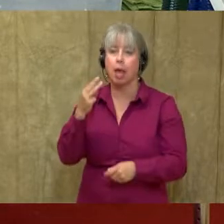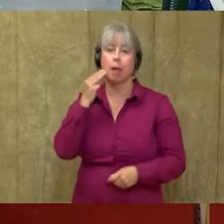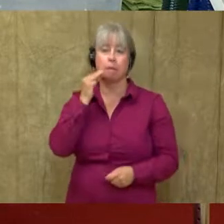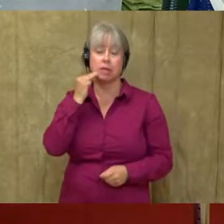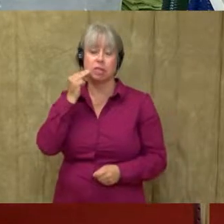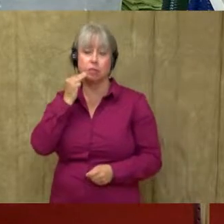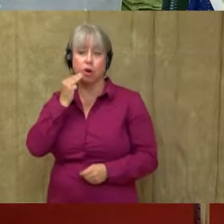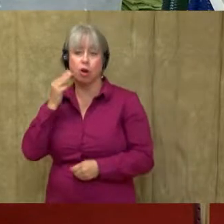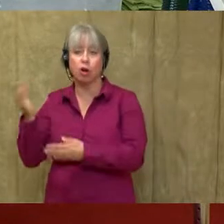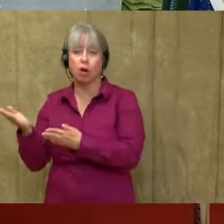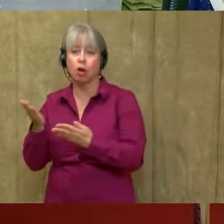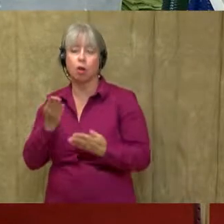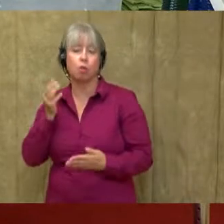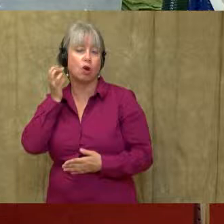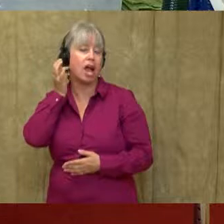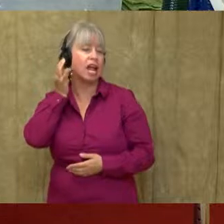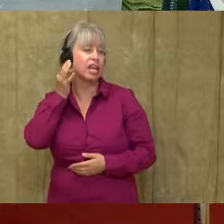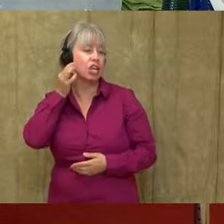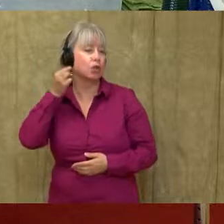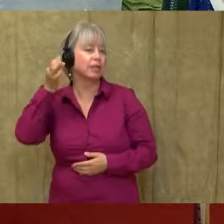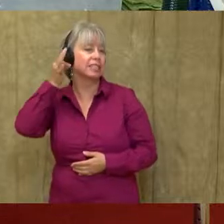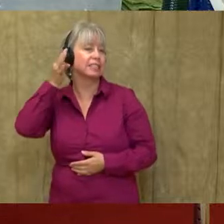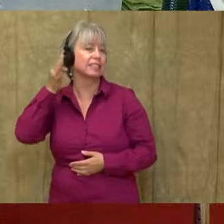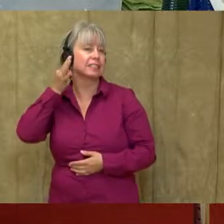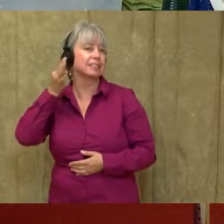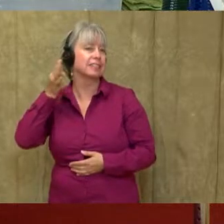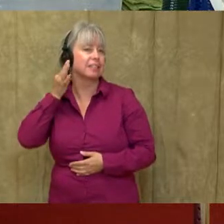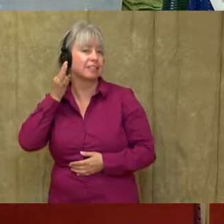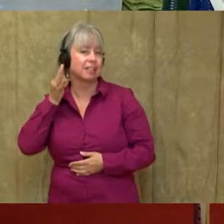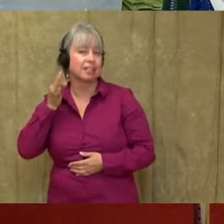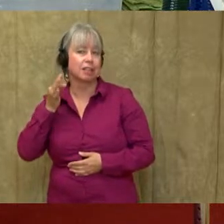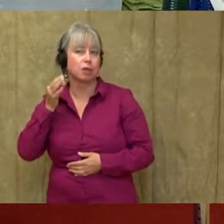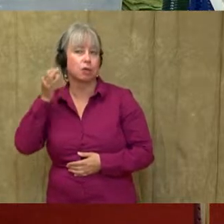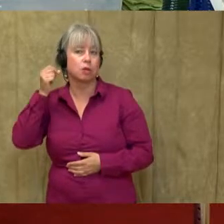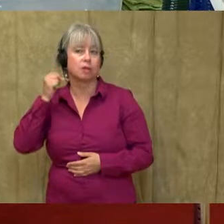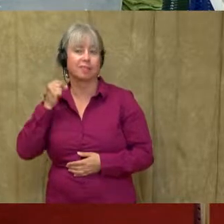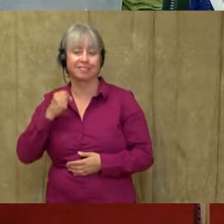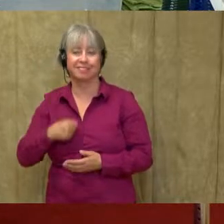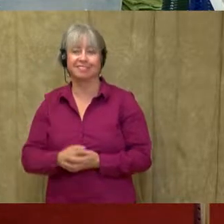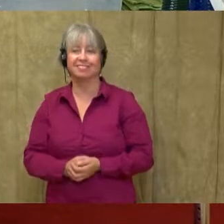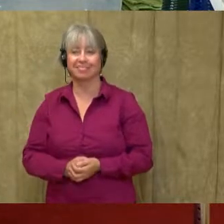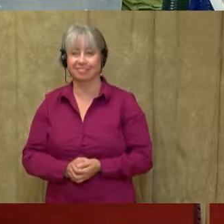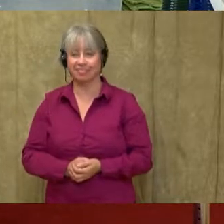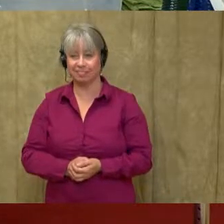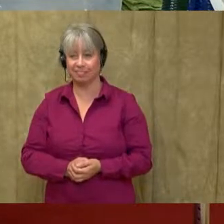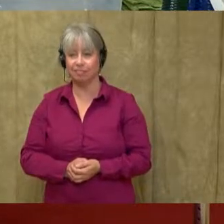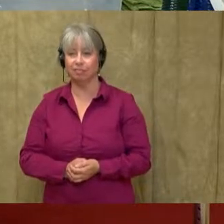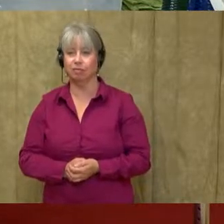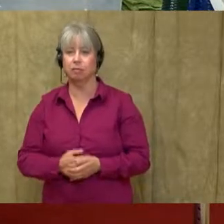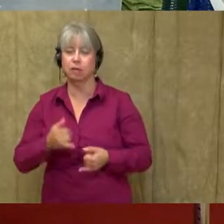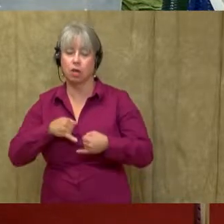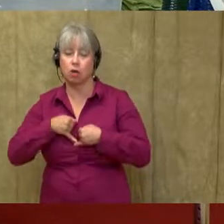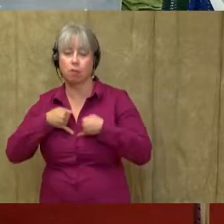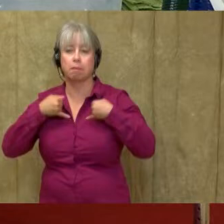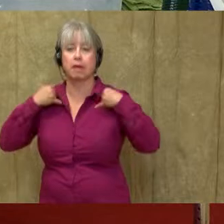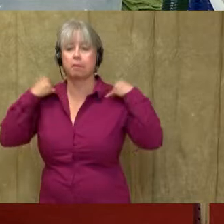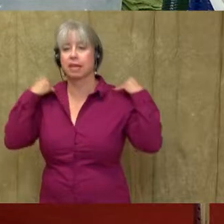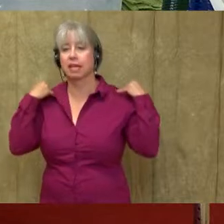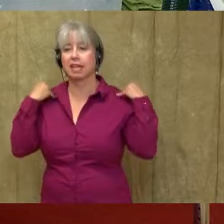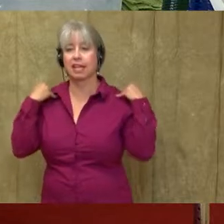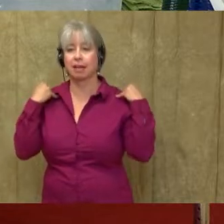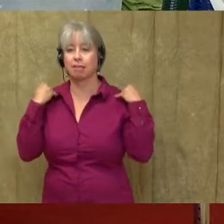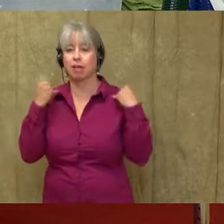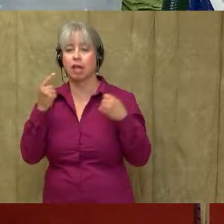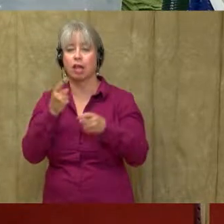some earrings that were spheres. They had little tiny spheres on them. This necklace, maybe you've gone down to Mardi Gras